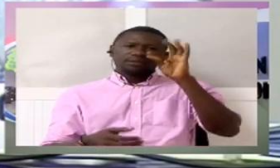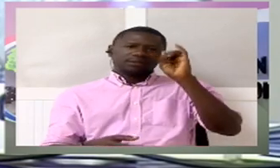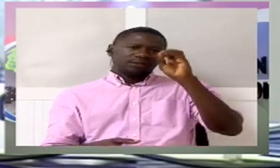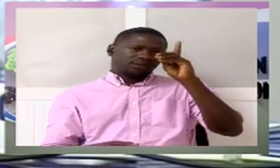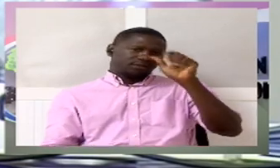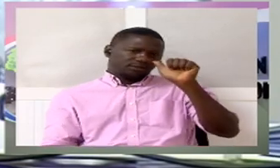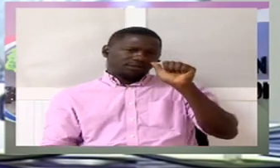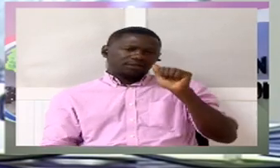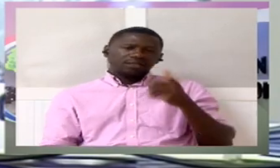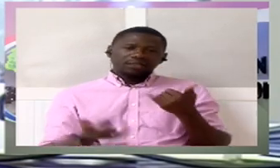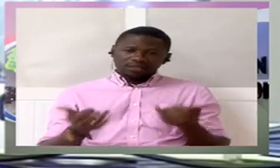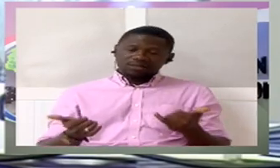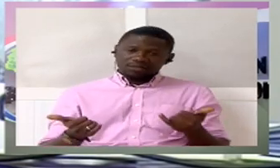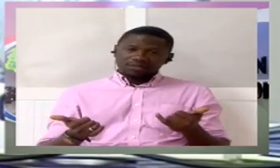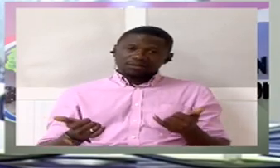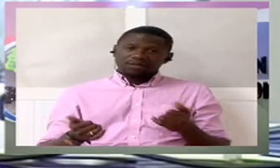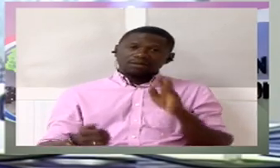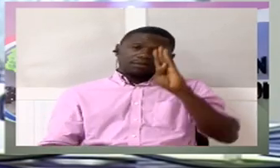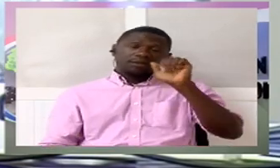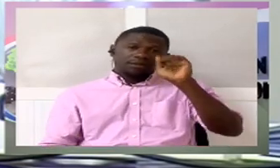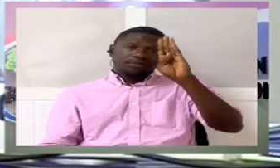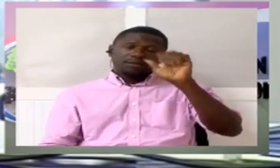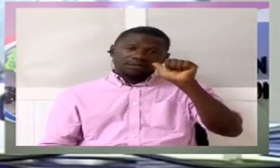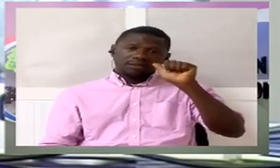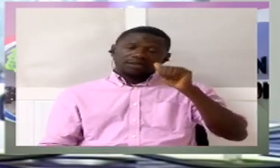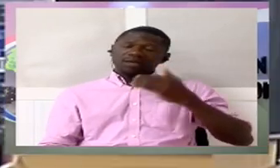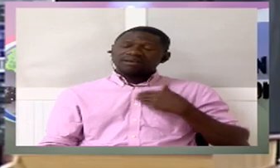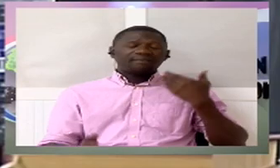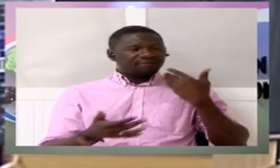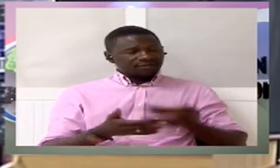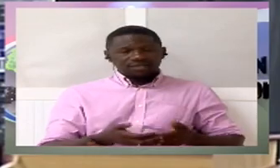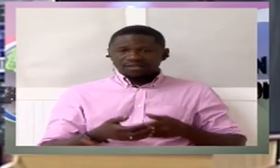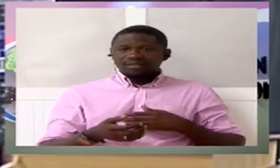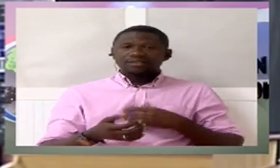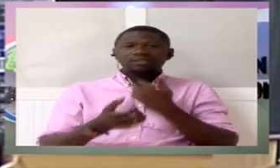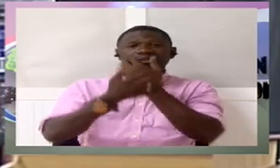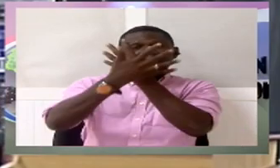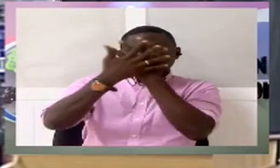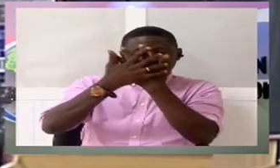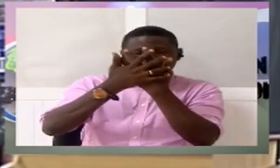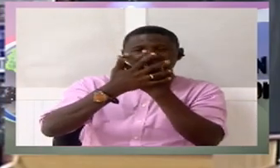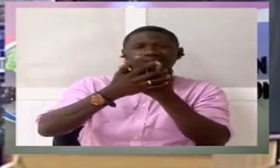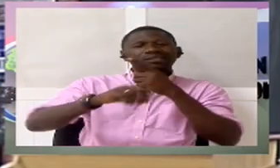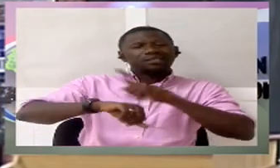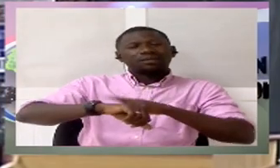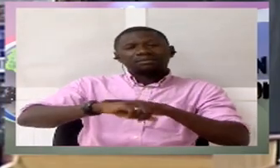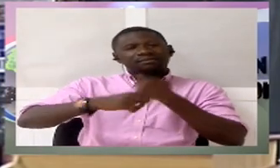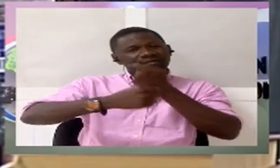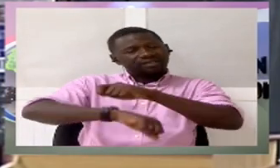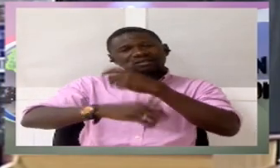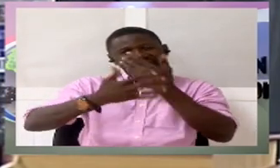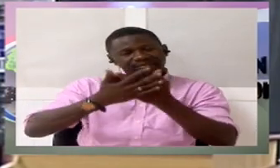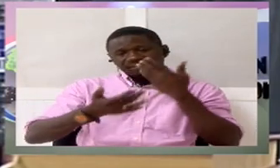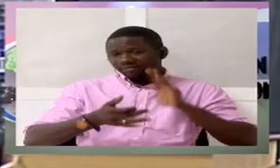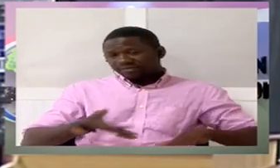this stage, Baba Job had already finished serving his sentence. In Tembeng, where are the Baba Job lakaso aketafaya